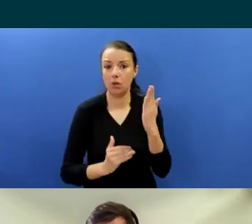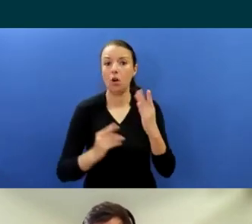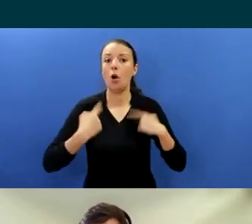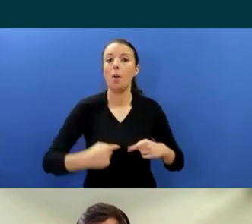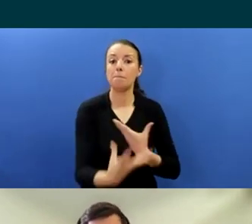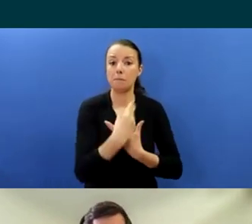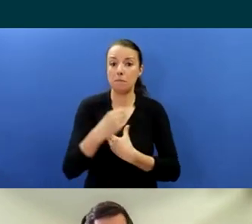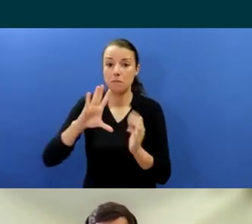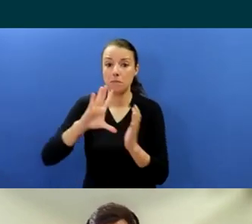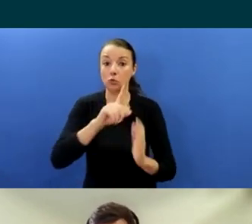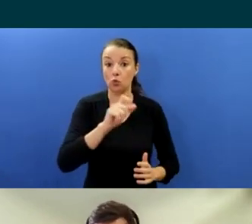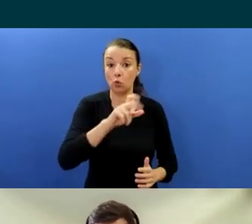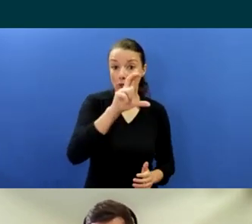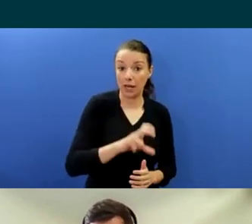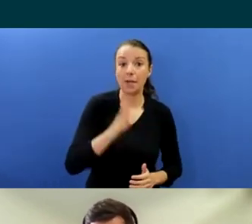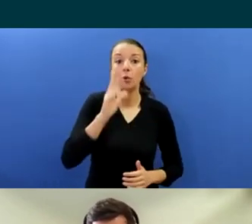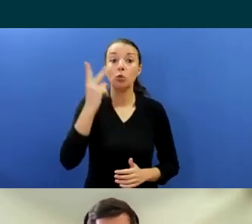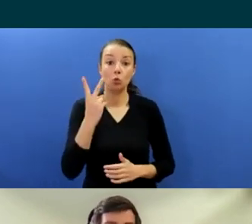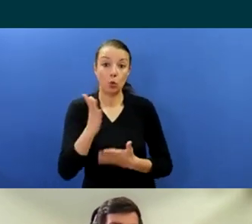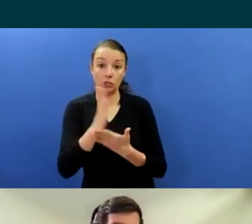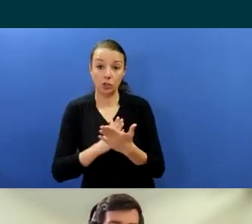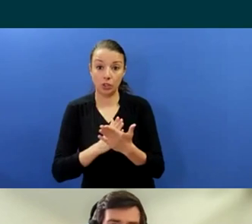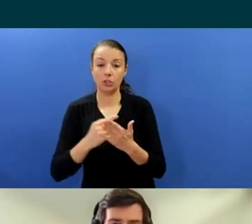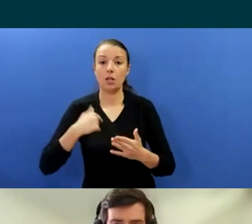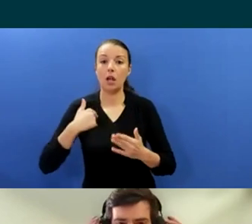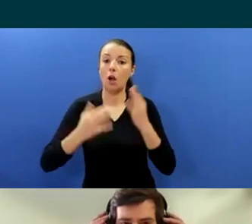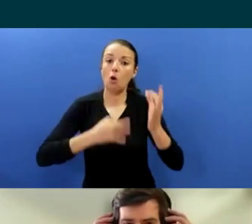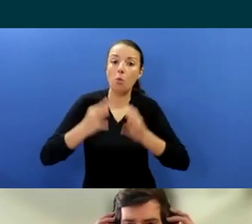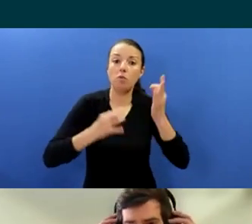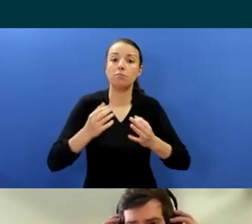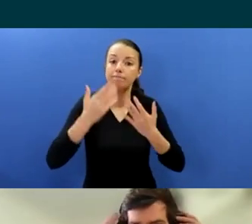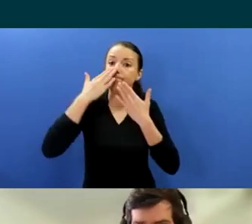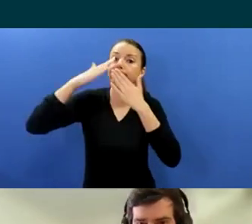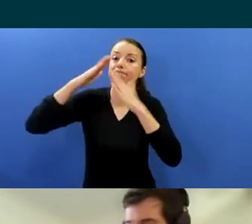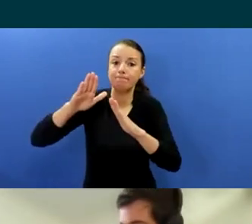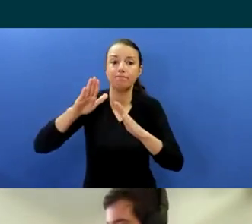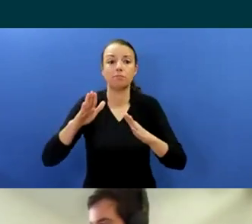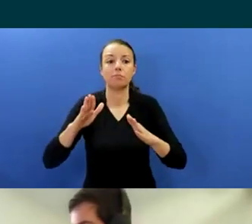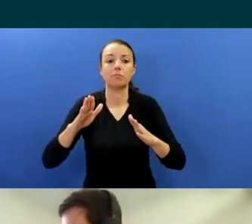part, I would like to briefly introduce our e-participation platform.